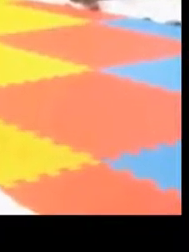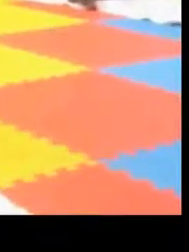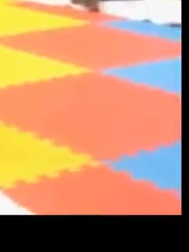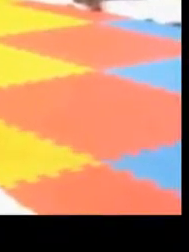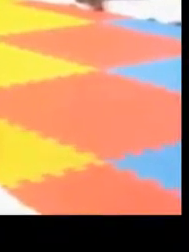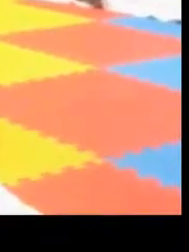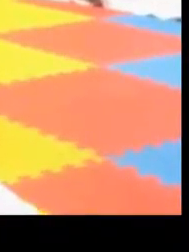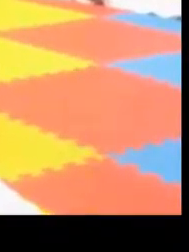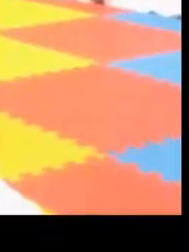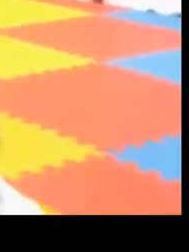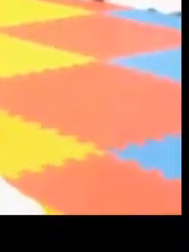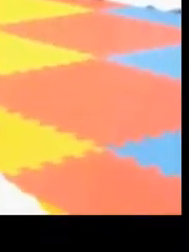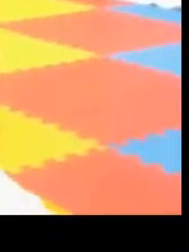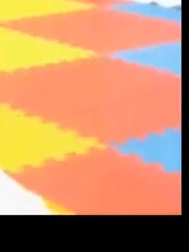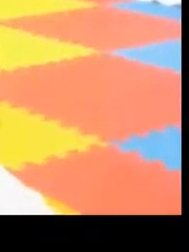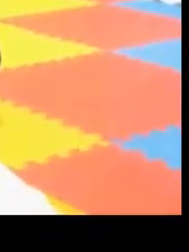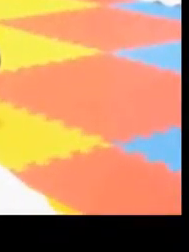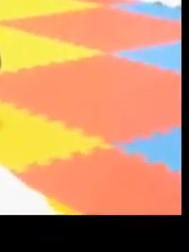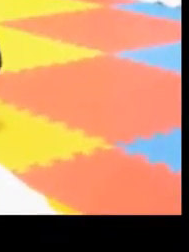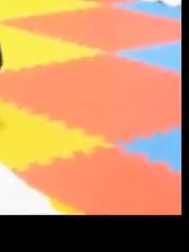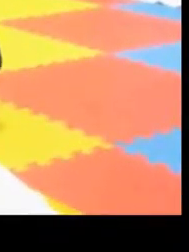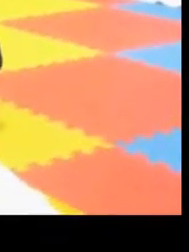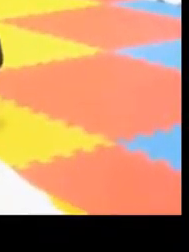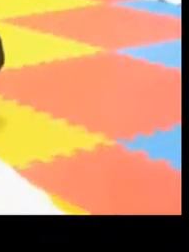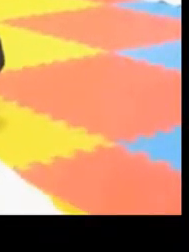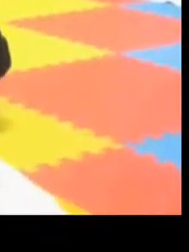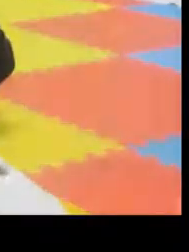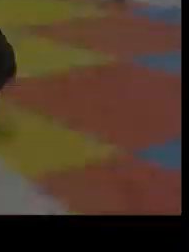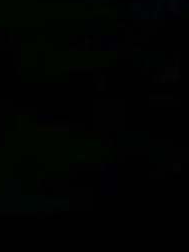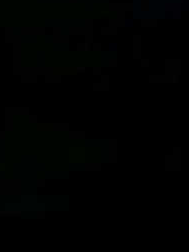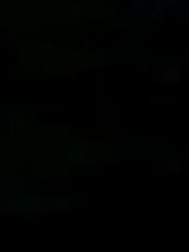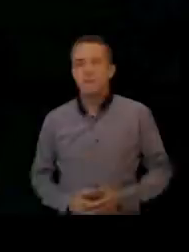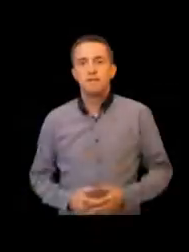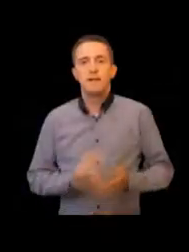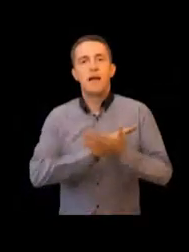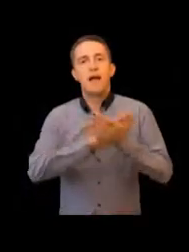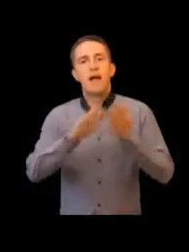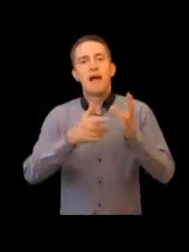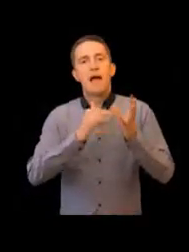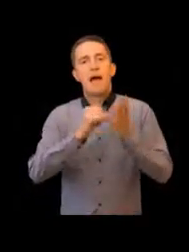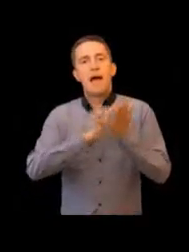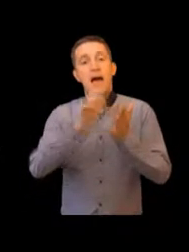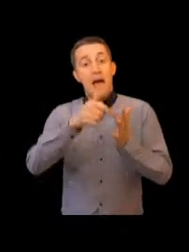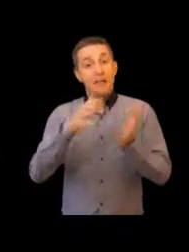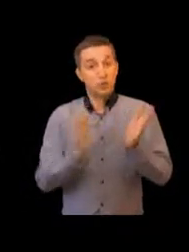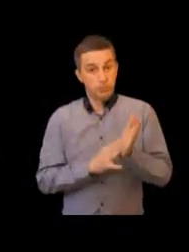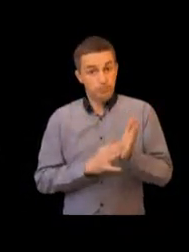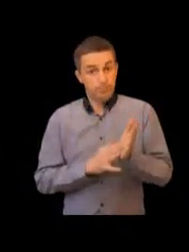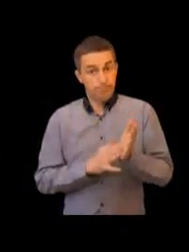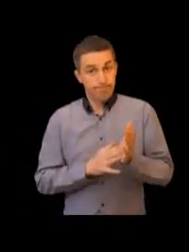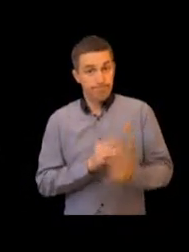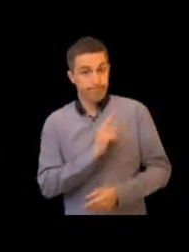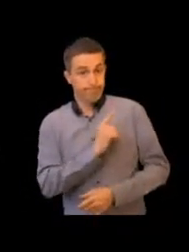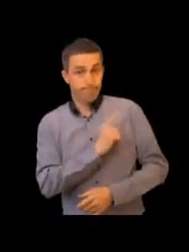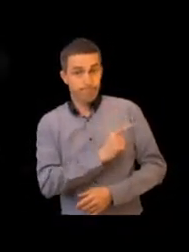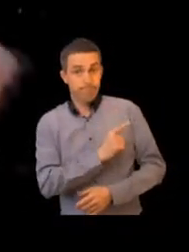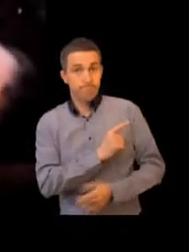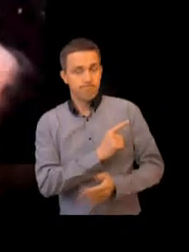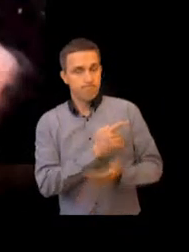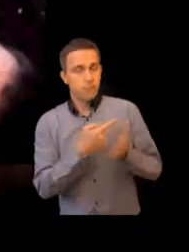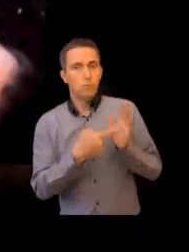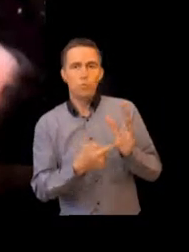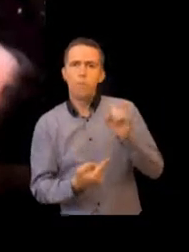Zara is sitting with her dad, feeling some fleecy fabric. And every so often we're going to stop our work to